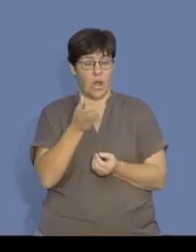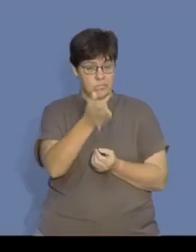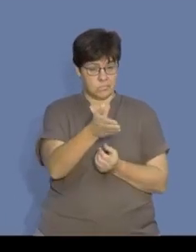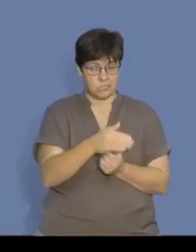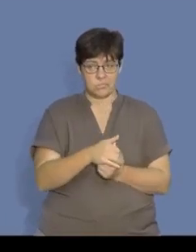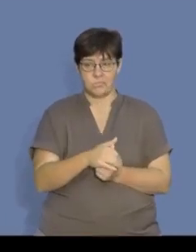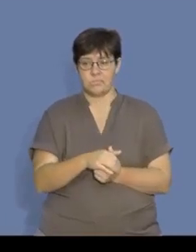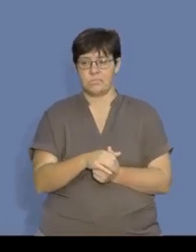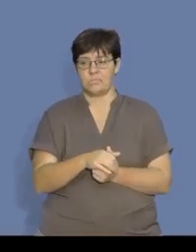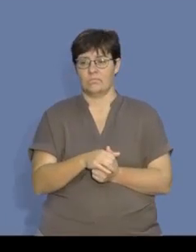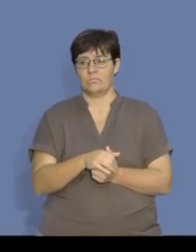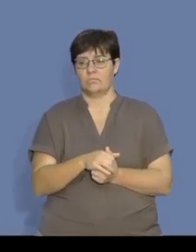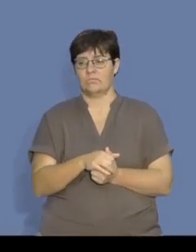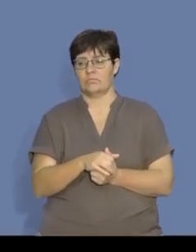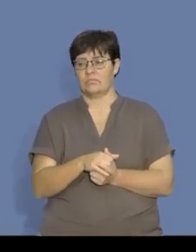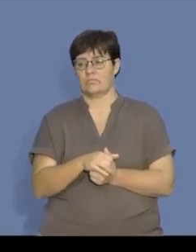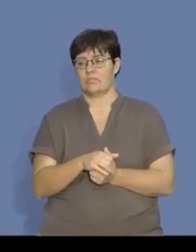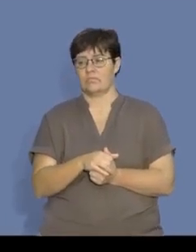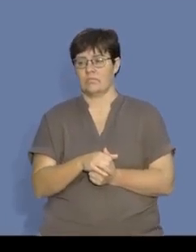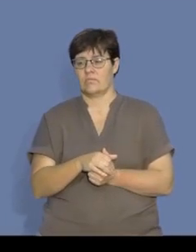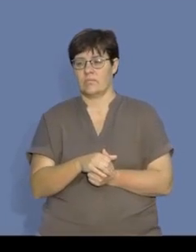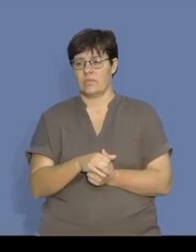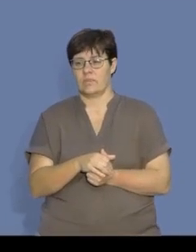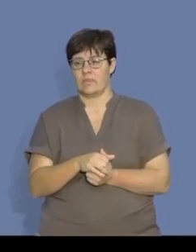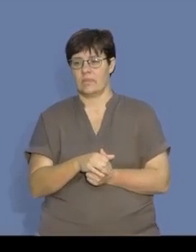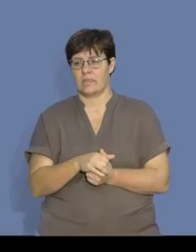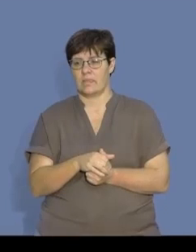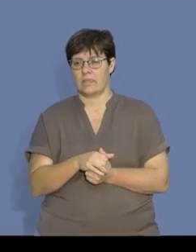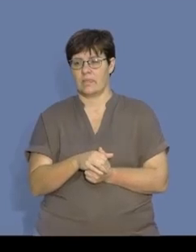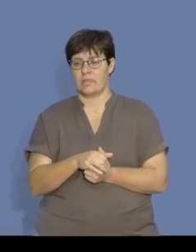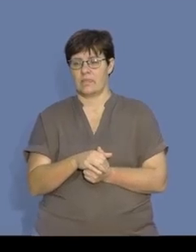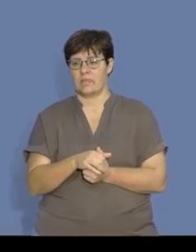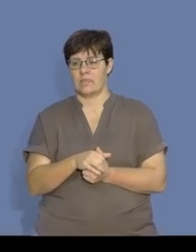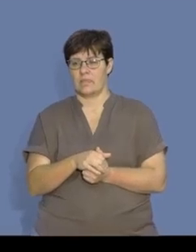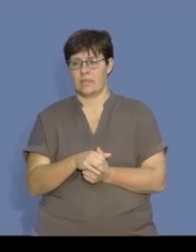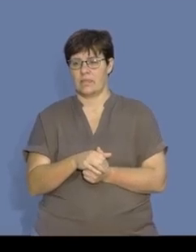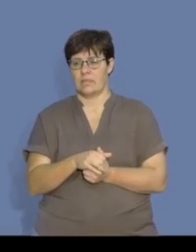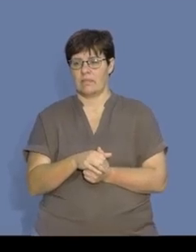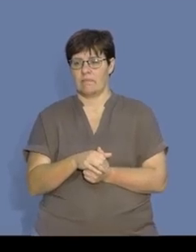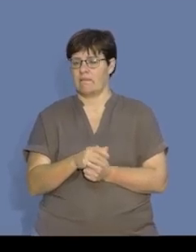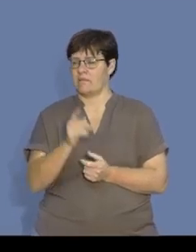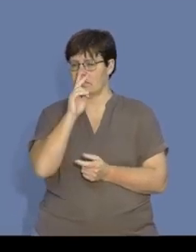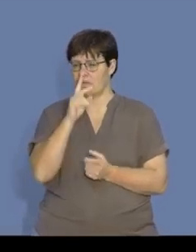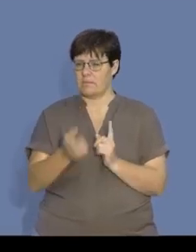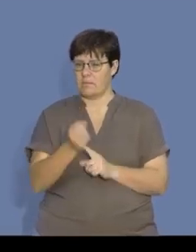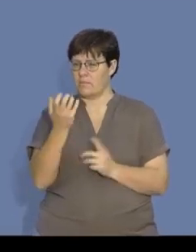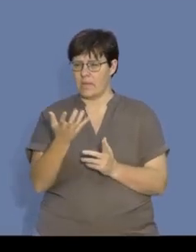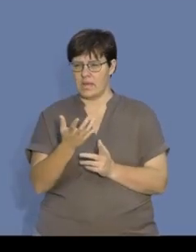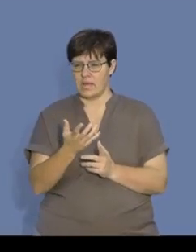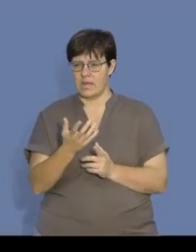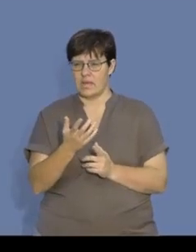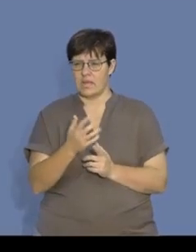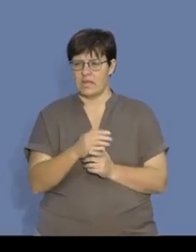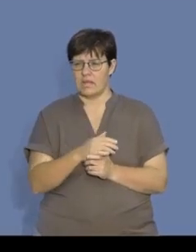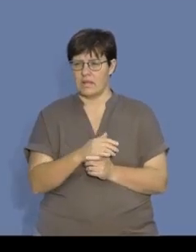with stock, so I'm just going to go back to the calculation on the previous slide. Let's just